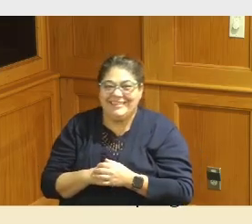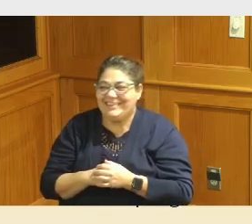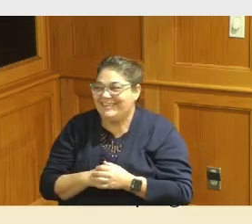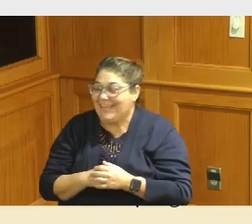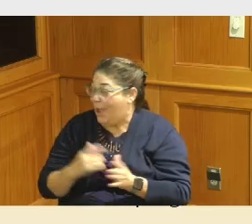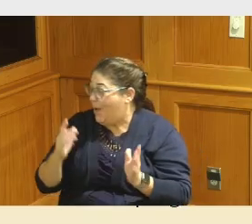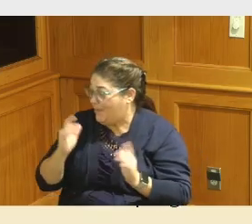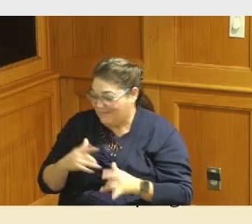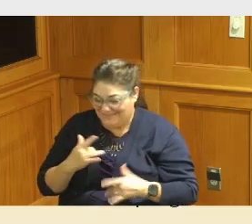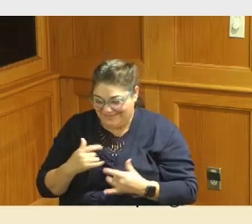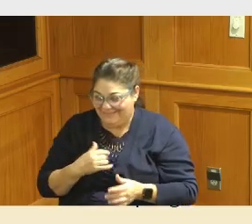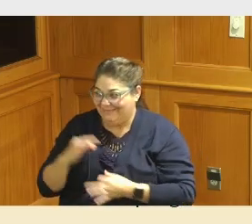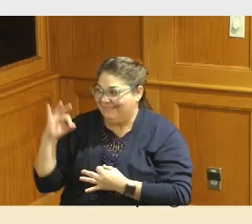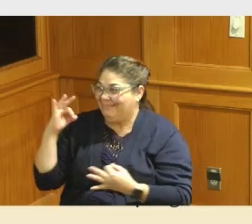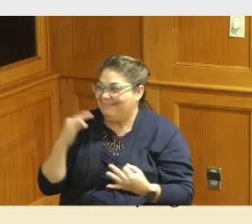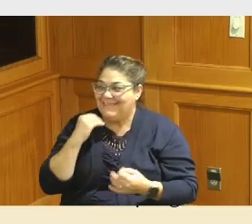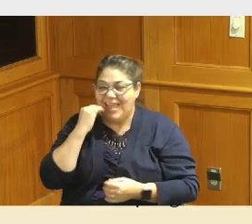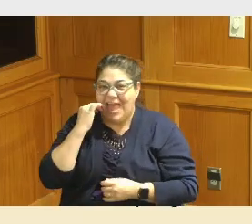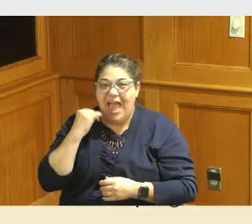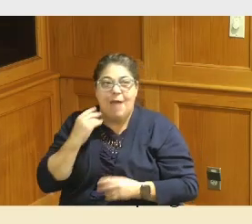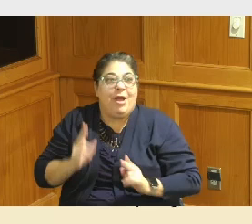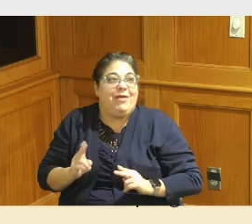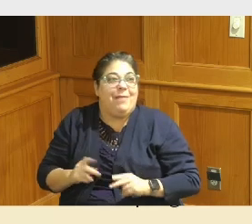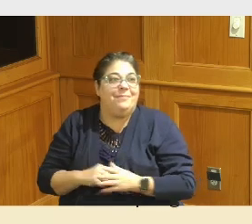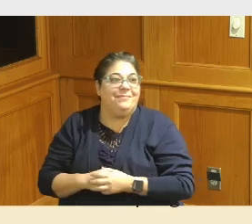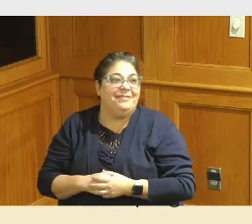right. I'm hurrying up.